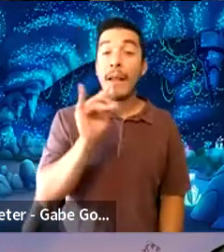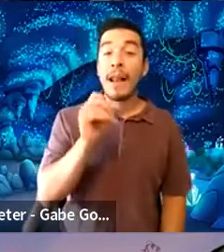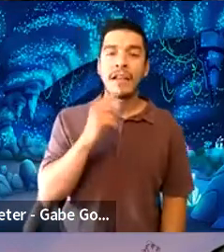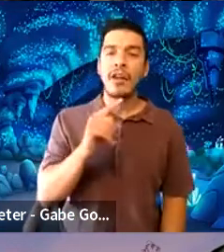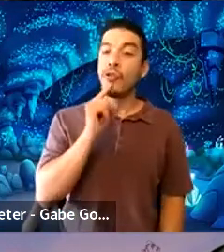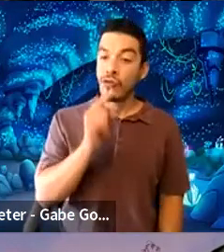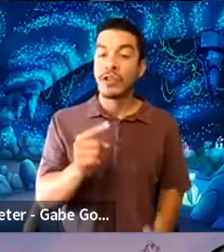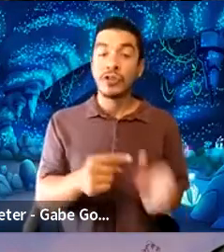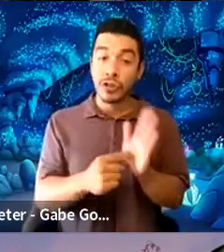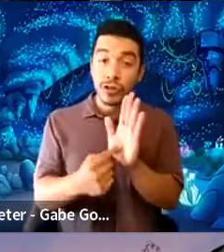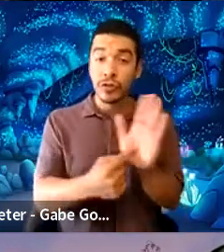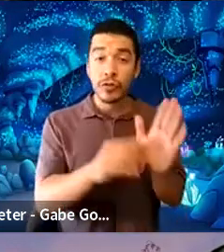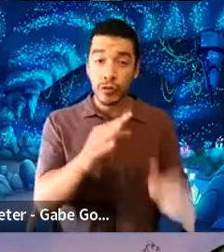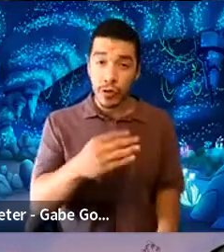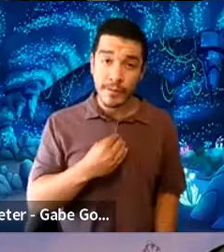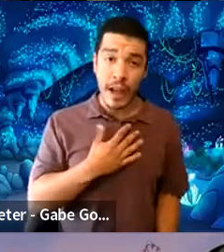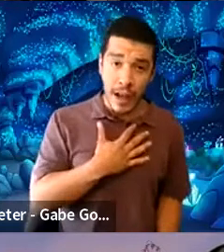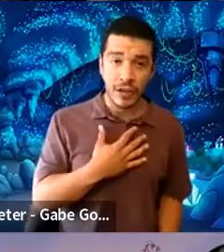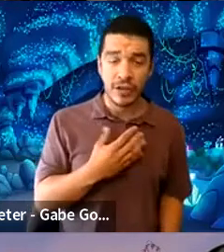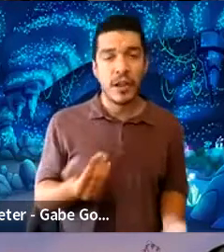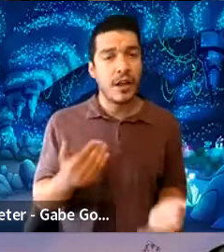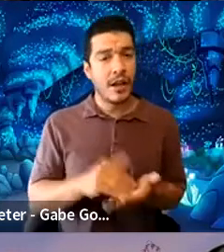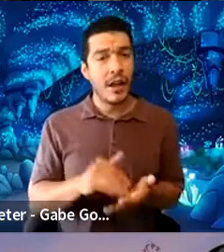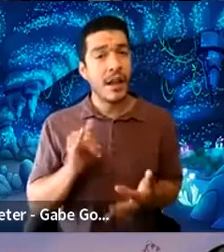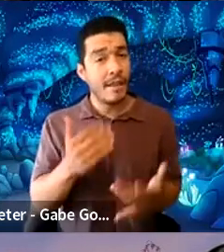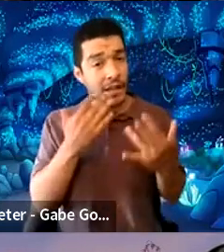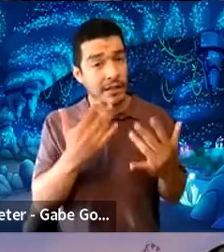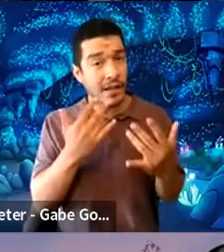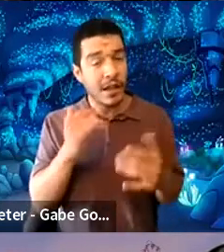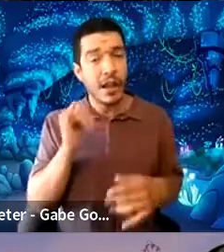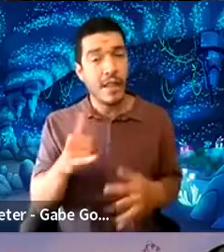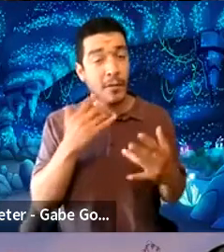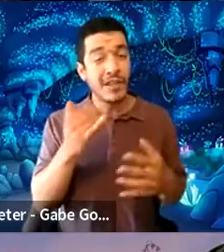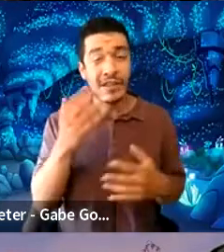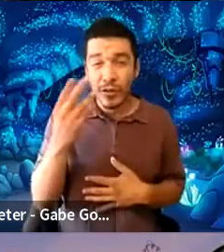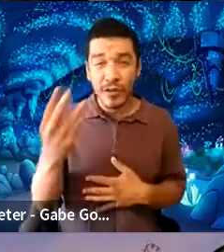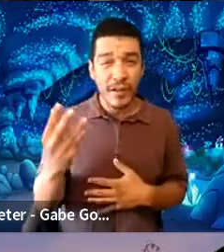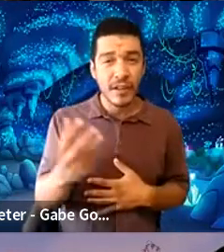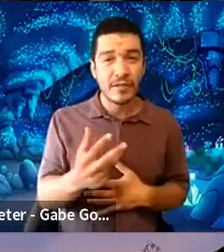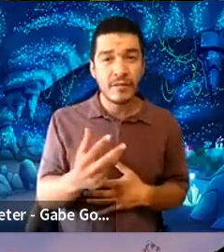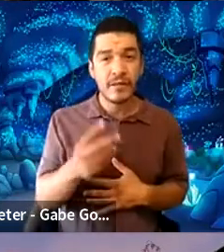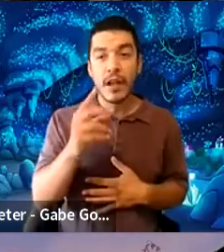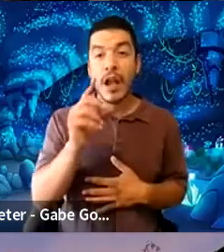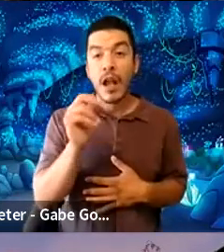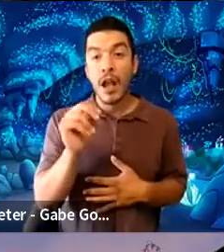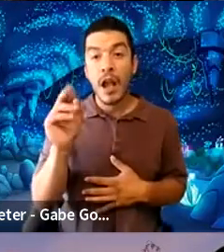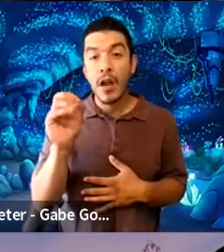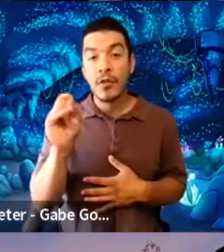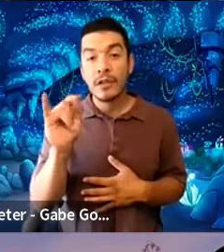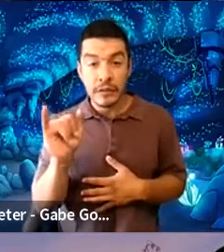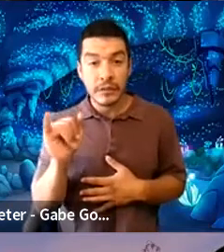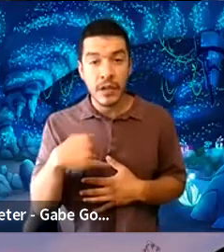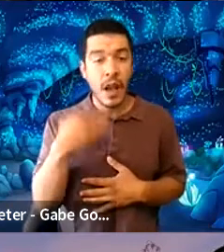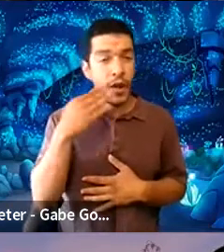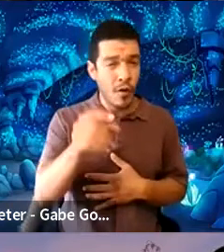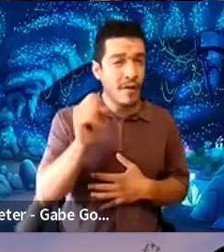it really does show the passion. And again, the songs, the music is beautiful. And Donna and Rusty, I don't know if you can